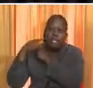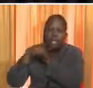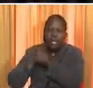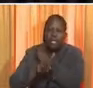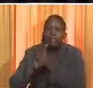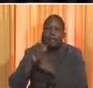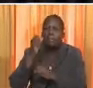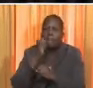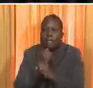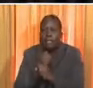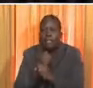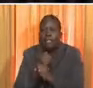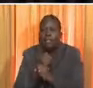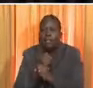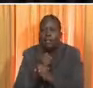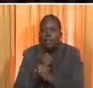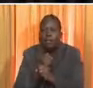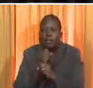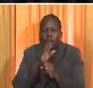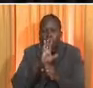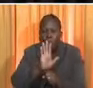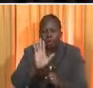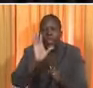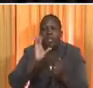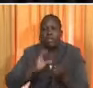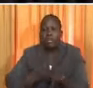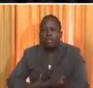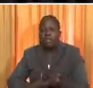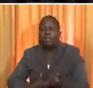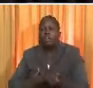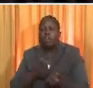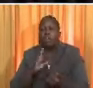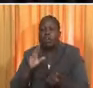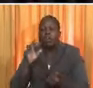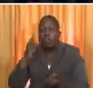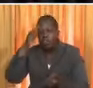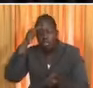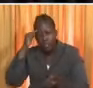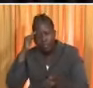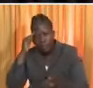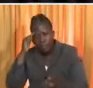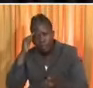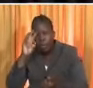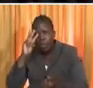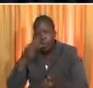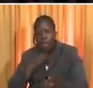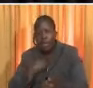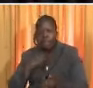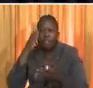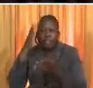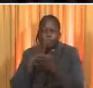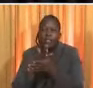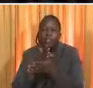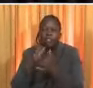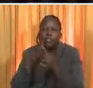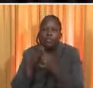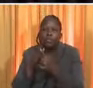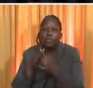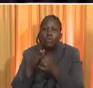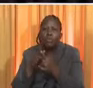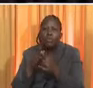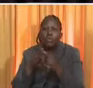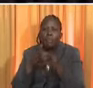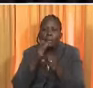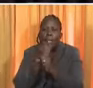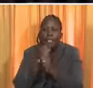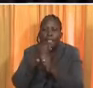of its own country of origin. There was justification to rely on Kesavananda in